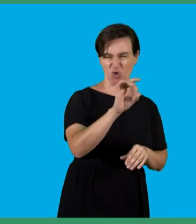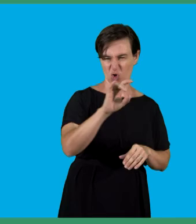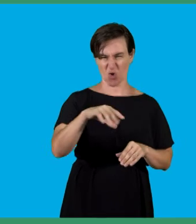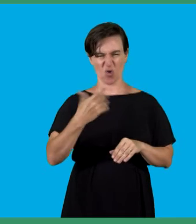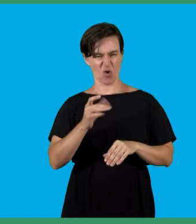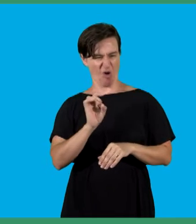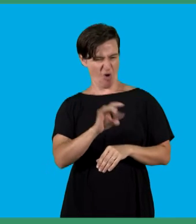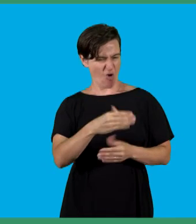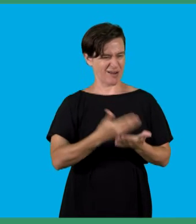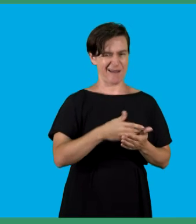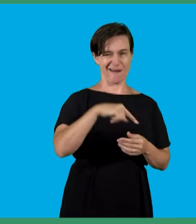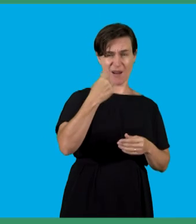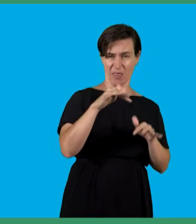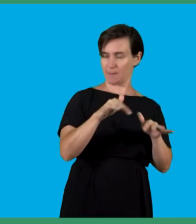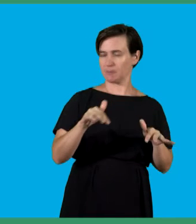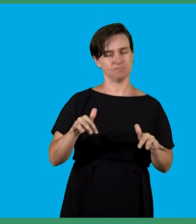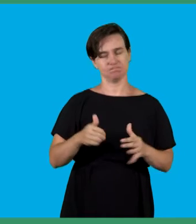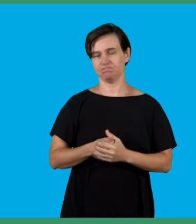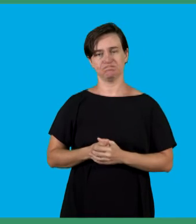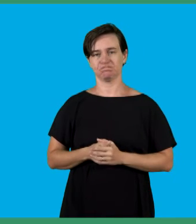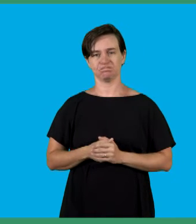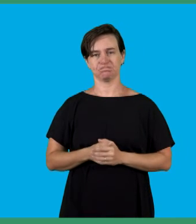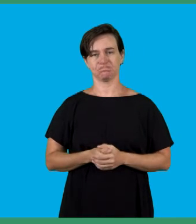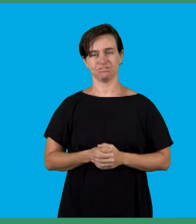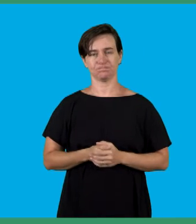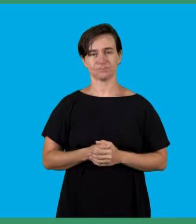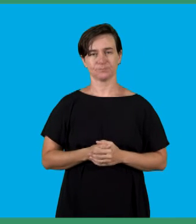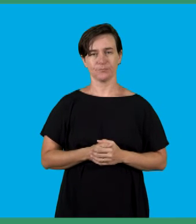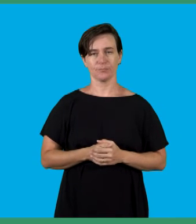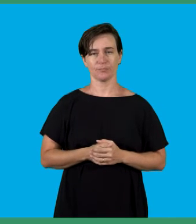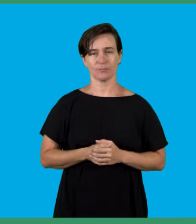user, which is the consumer in this instance.